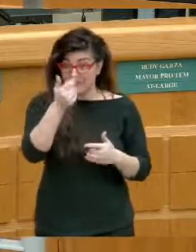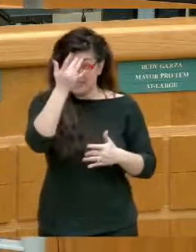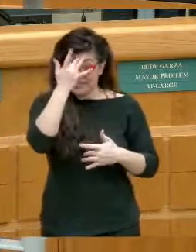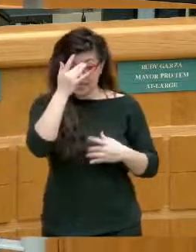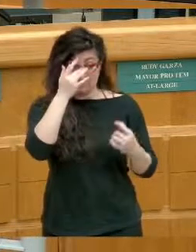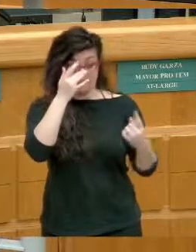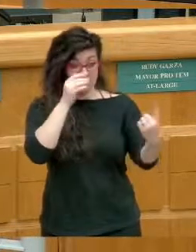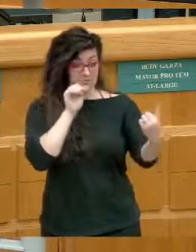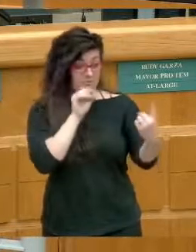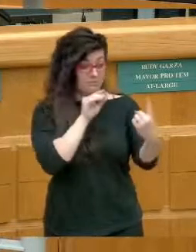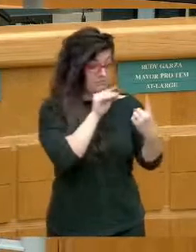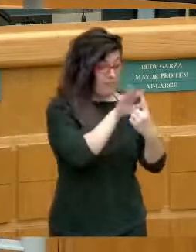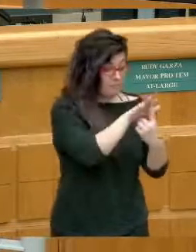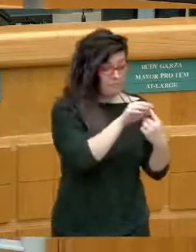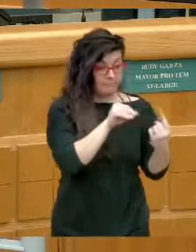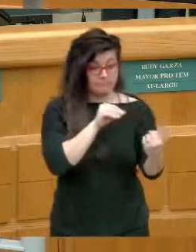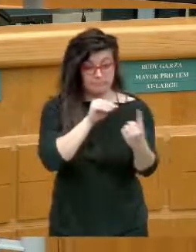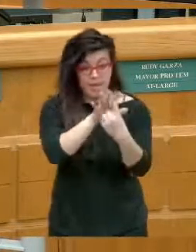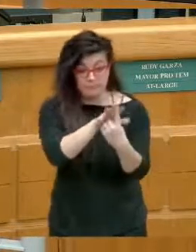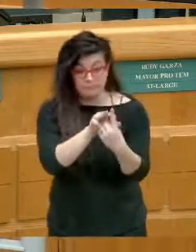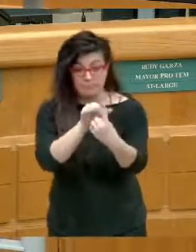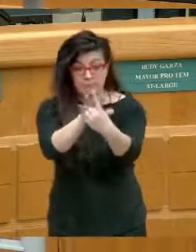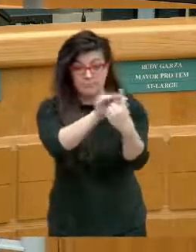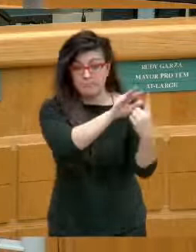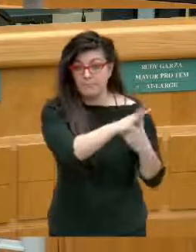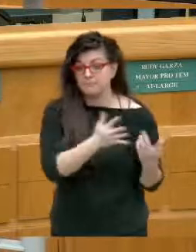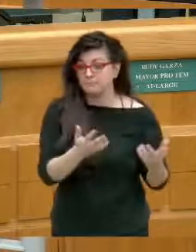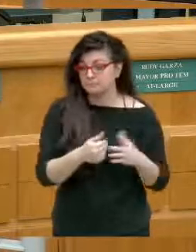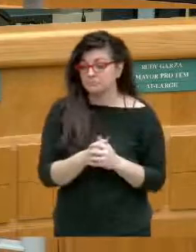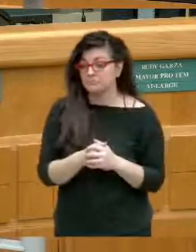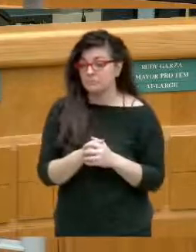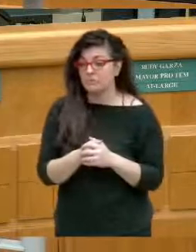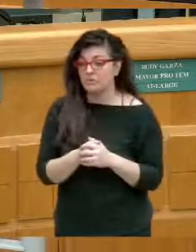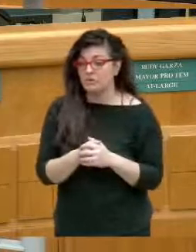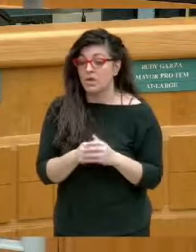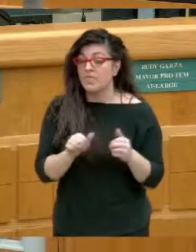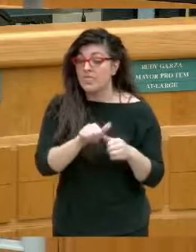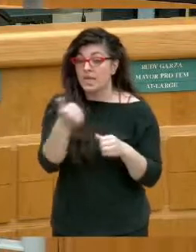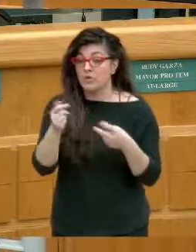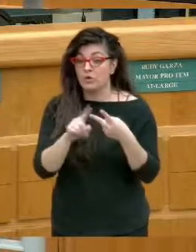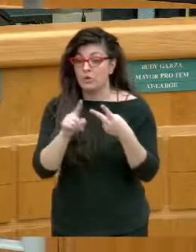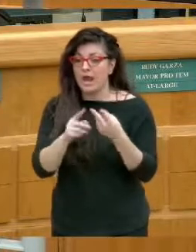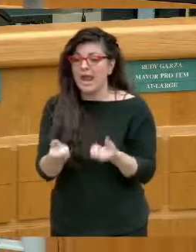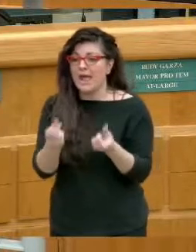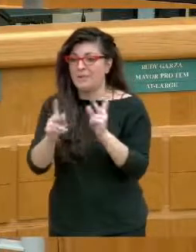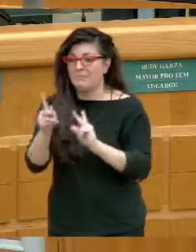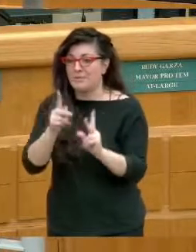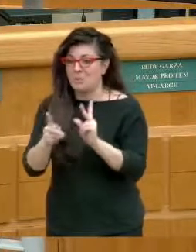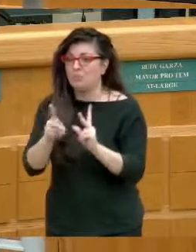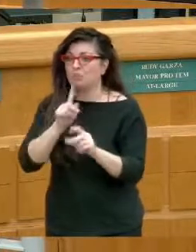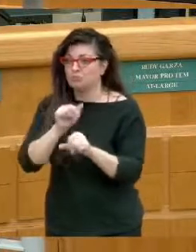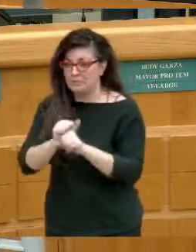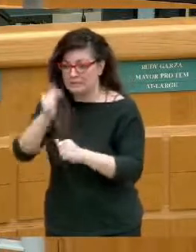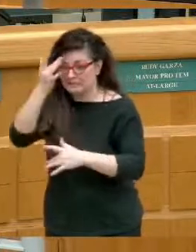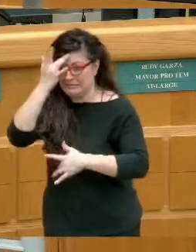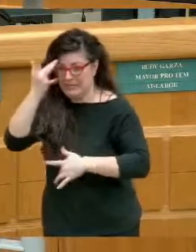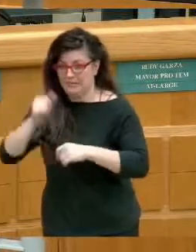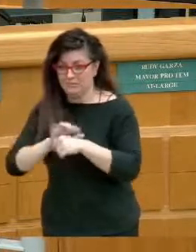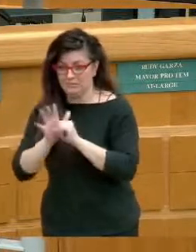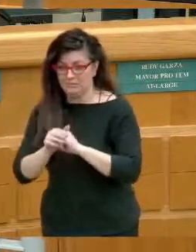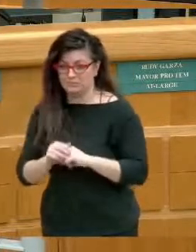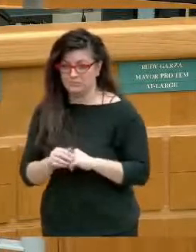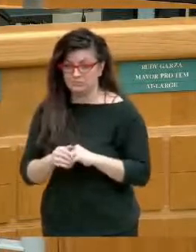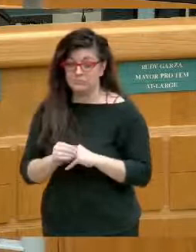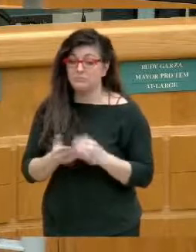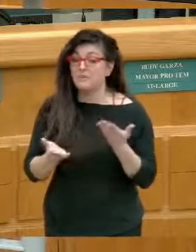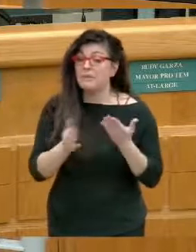that, if you have COVID-19. The other thing is how many infectious people are out there. You could have a transmission rate just above